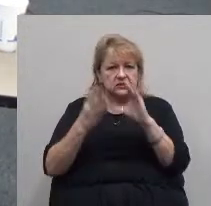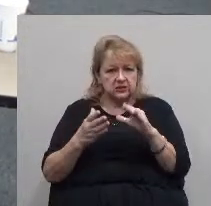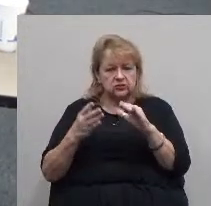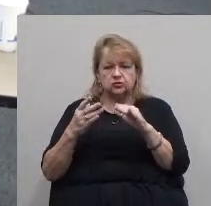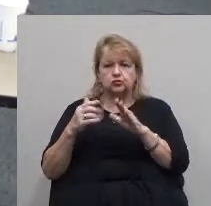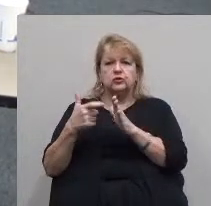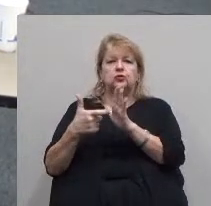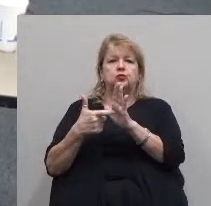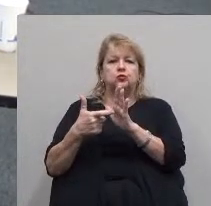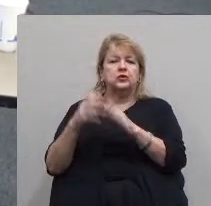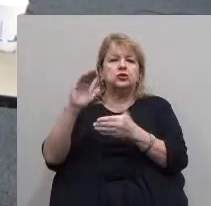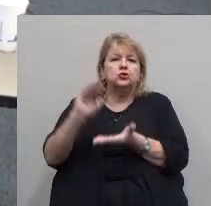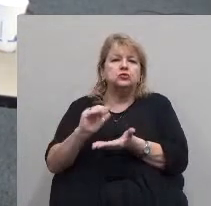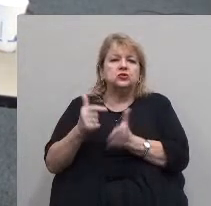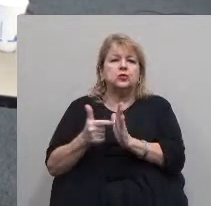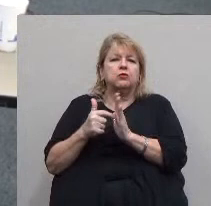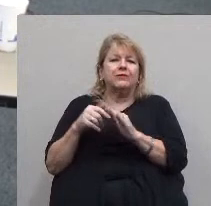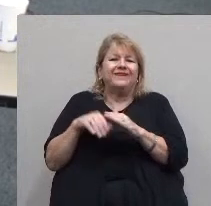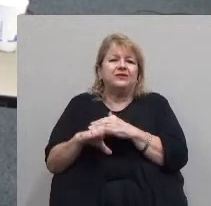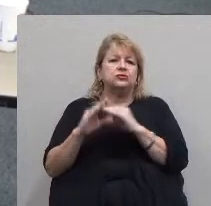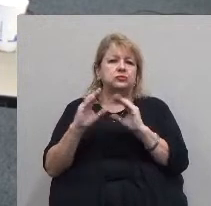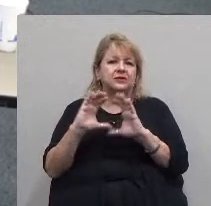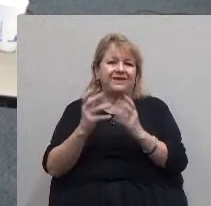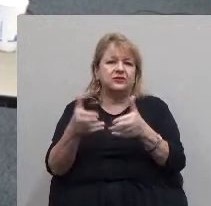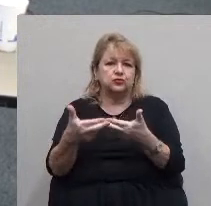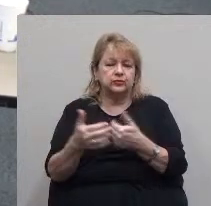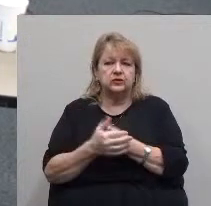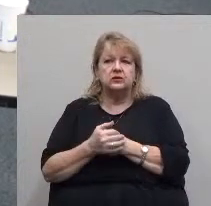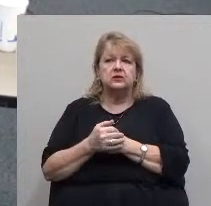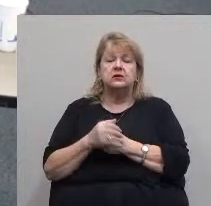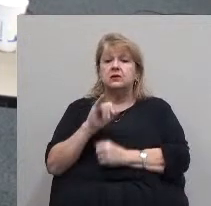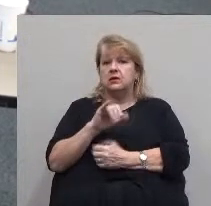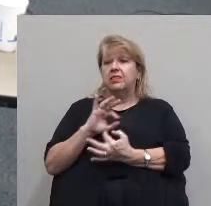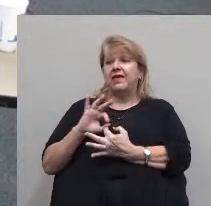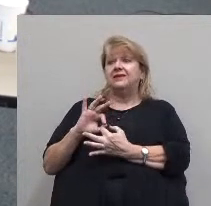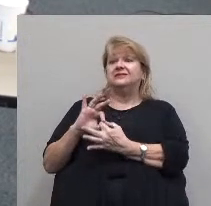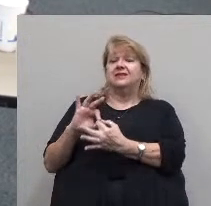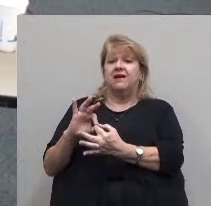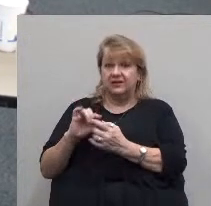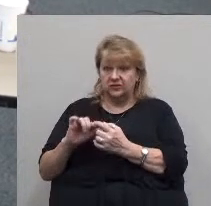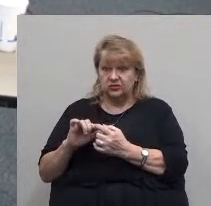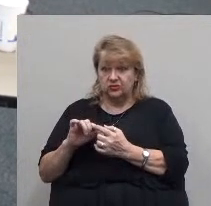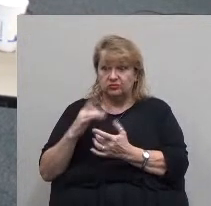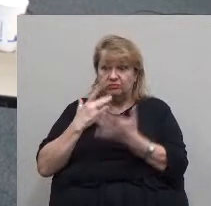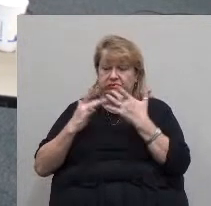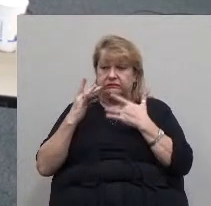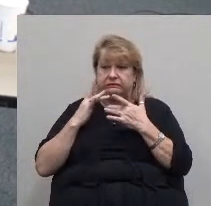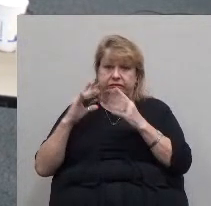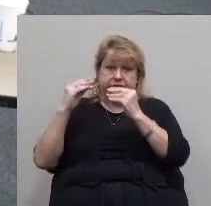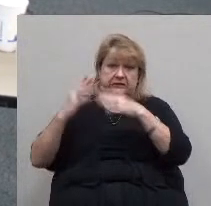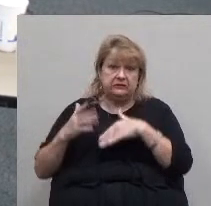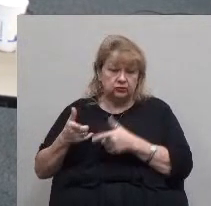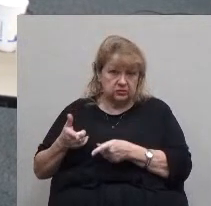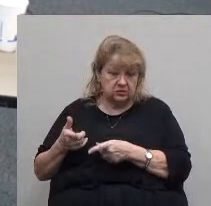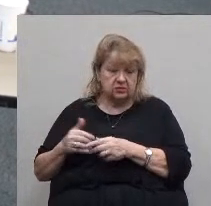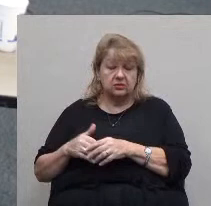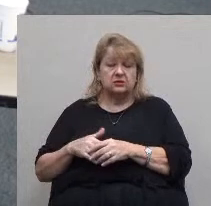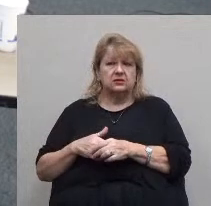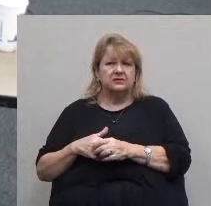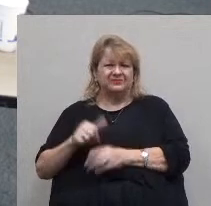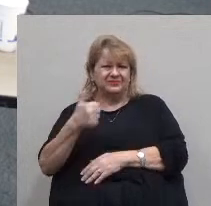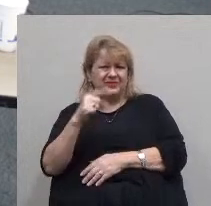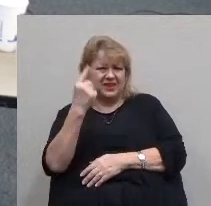classroom. And as I said, as this is tied in to the teacher shortage, is there any thought